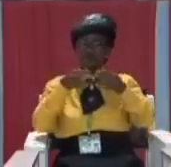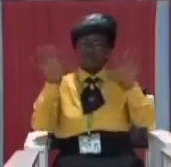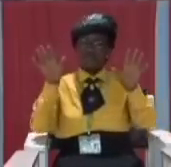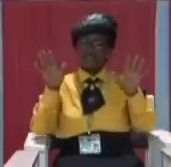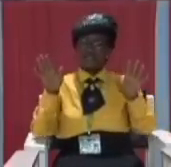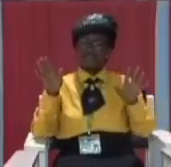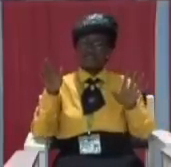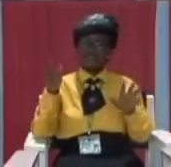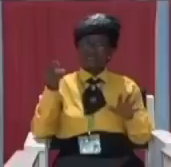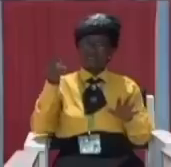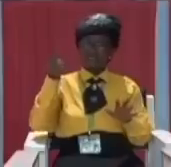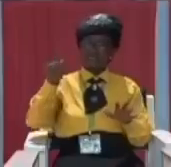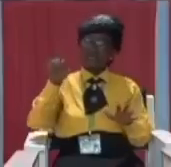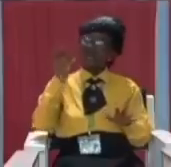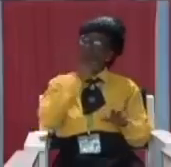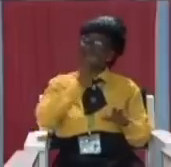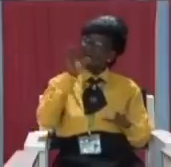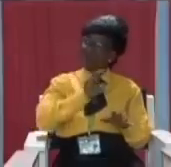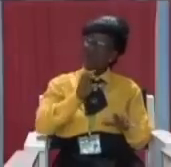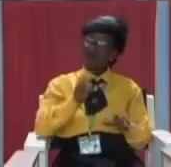The heat was gone.